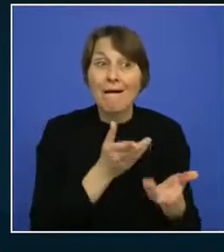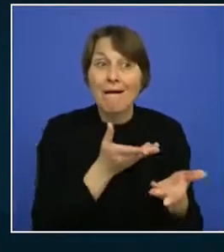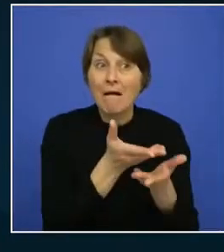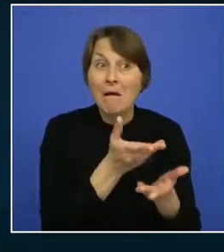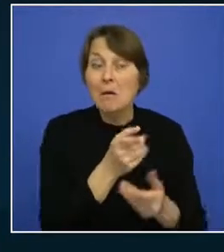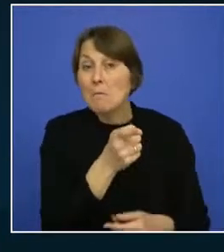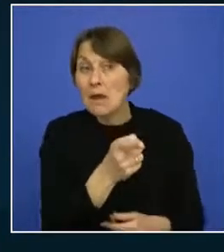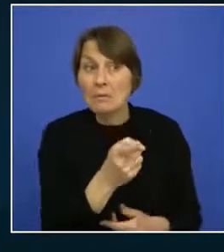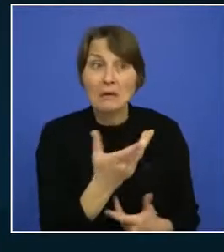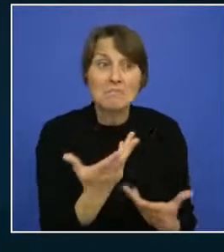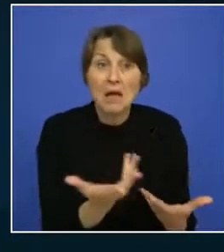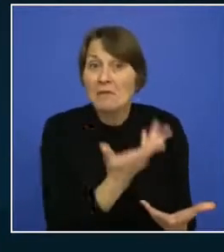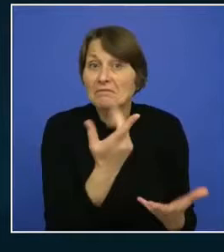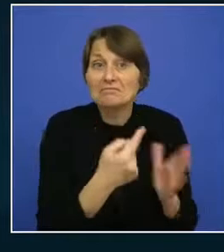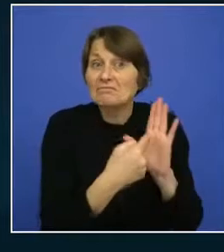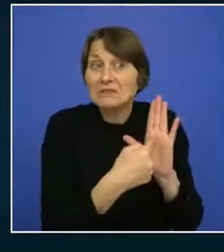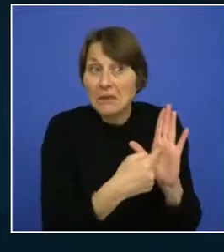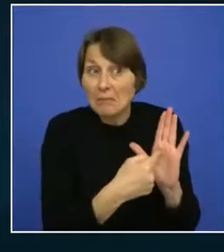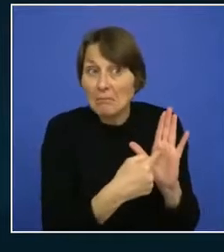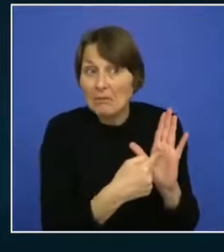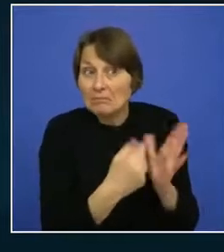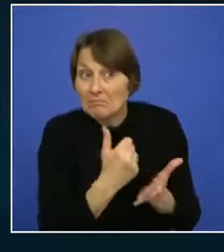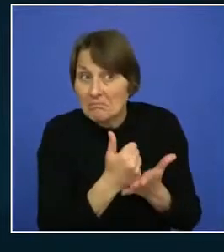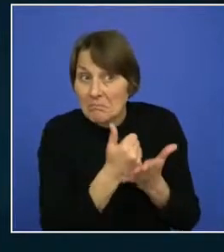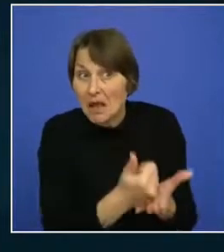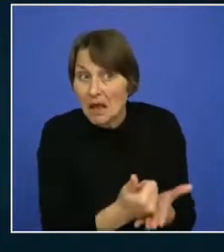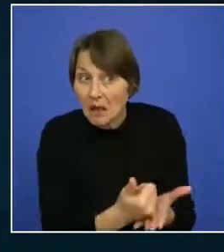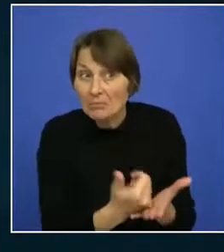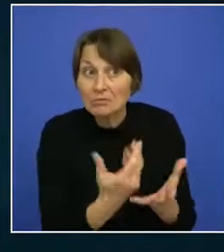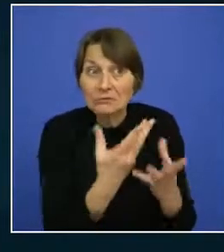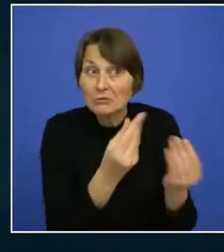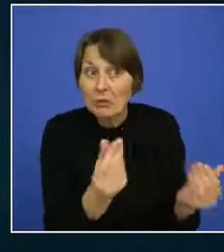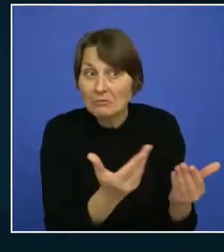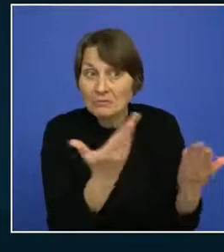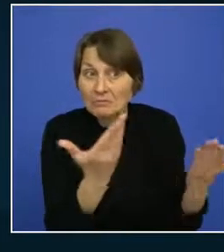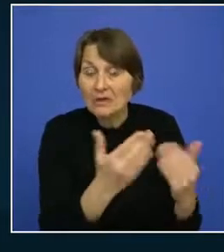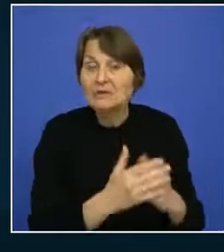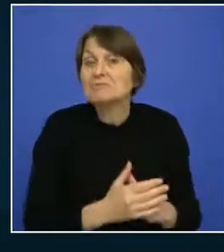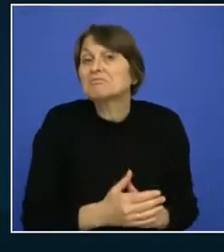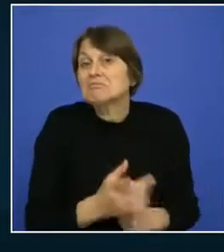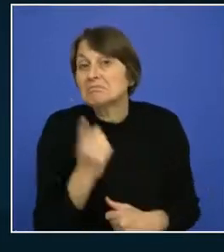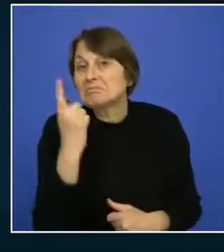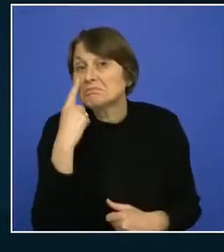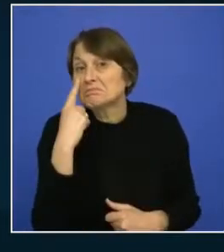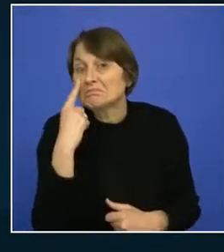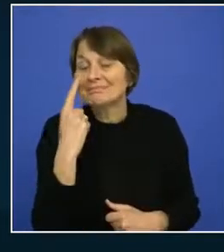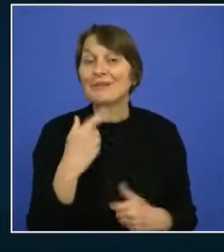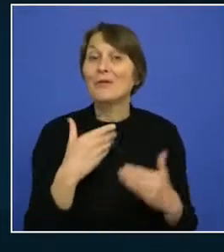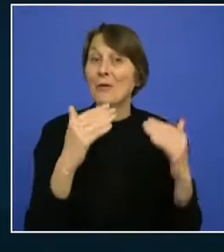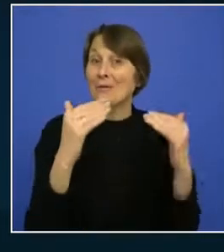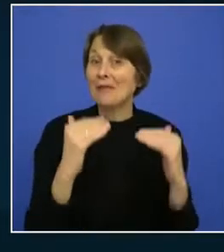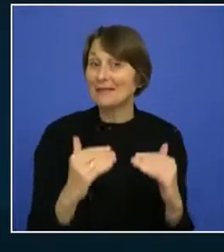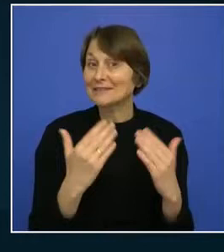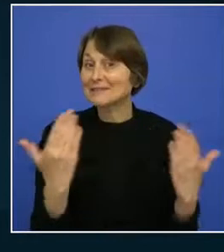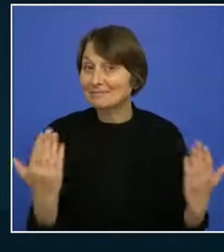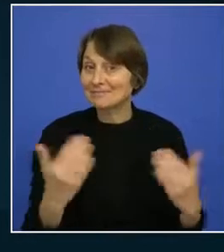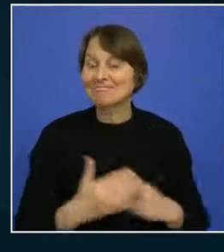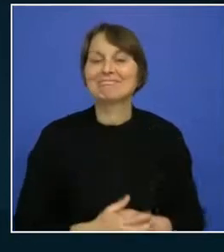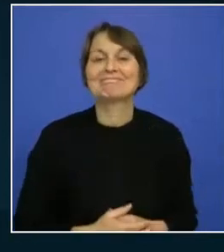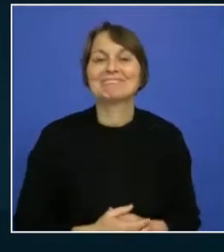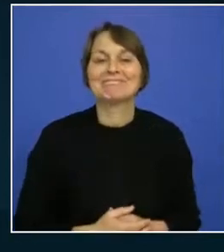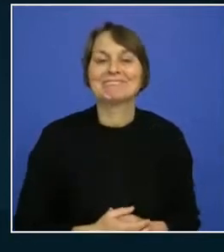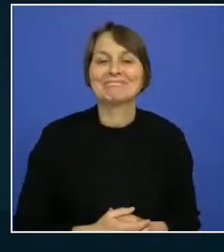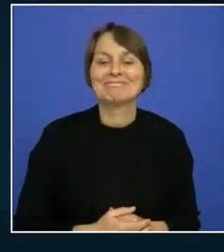solving and see what happens? Why not? So the next what if, we partnered